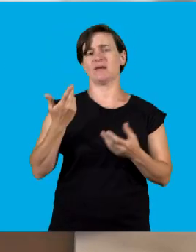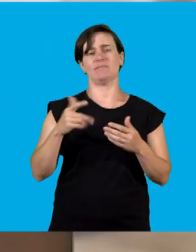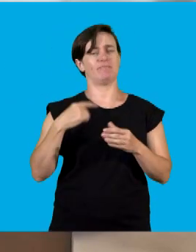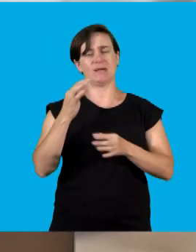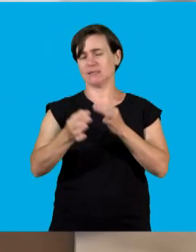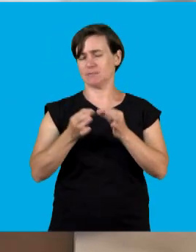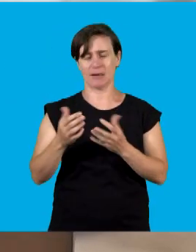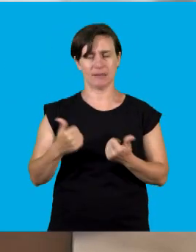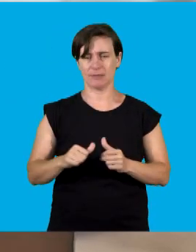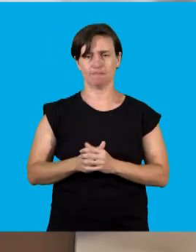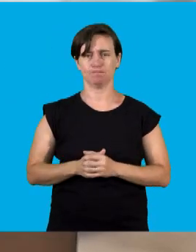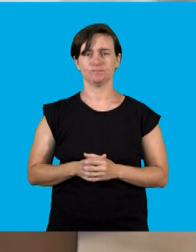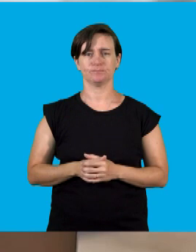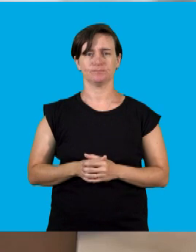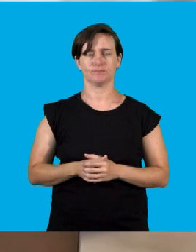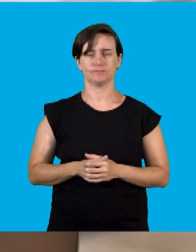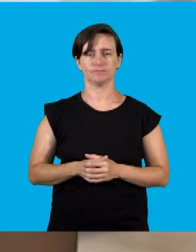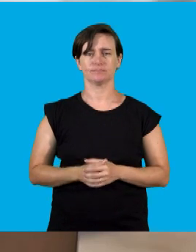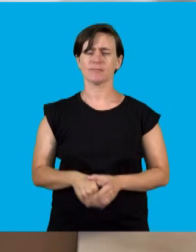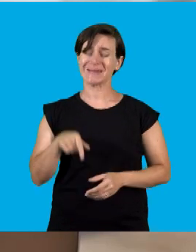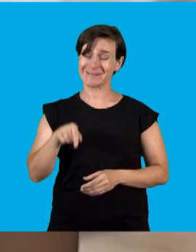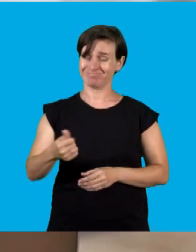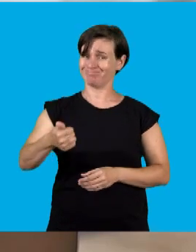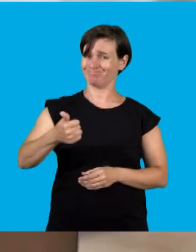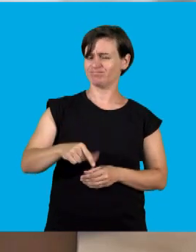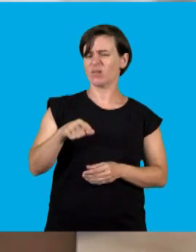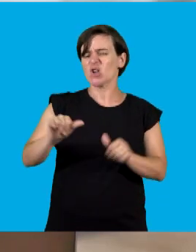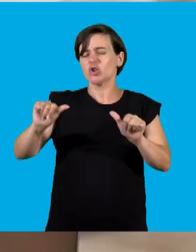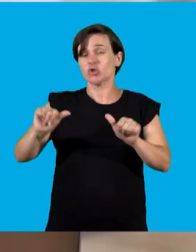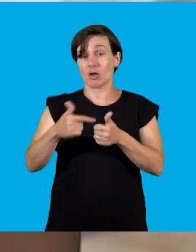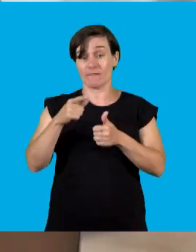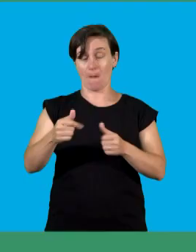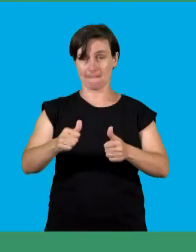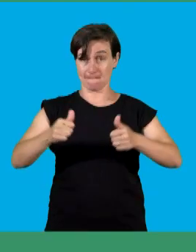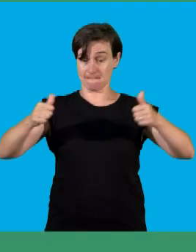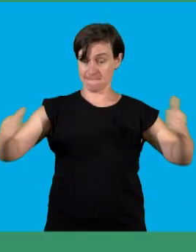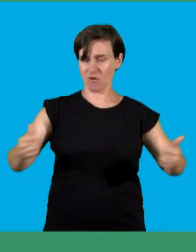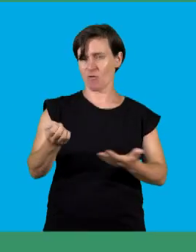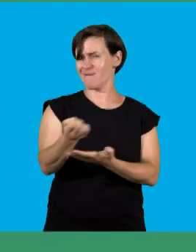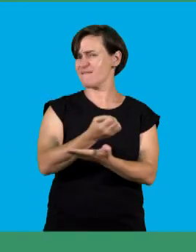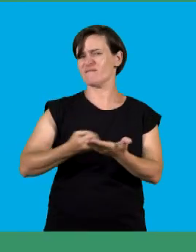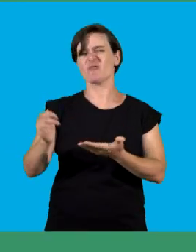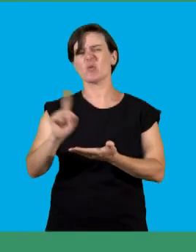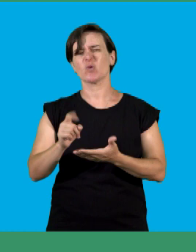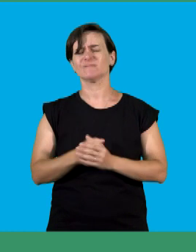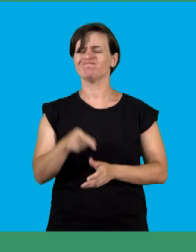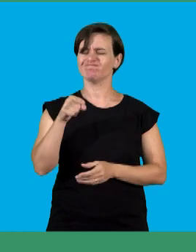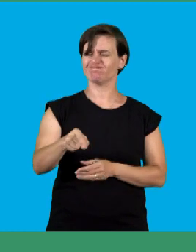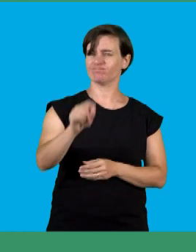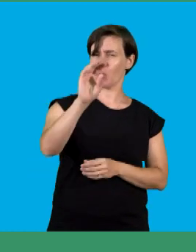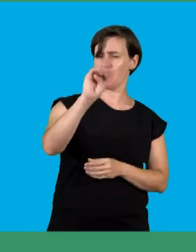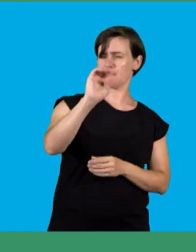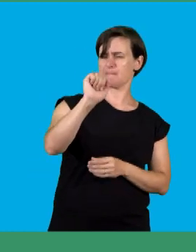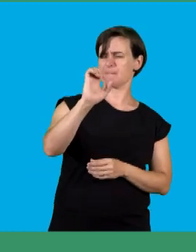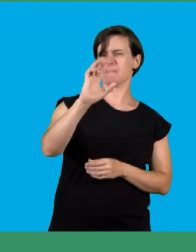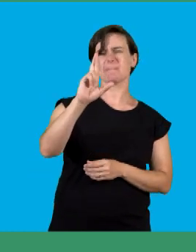of a business plan. So now we're looking at the challenges of the macro environment, right? One thing you should know about the macro environment is